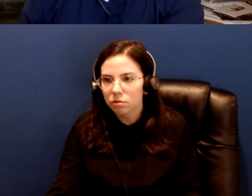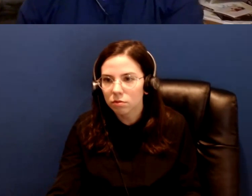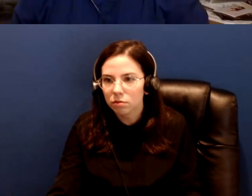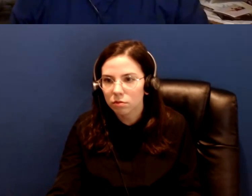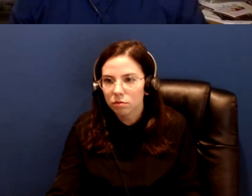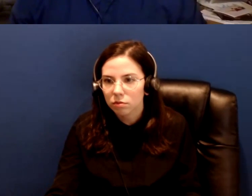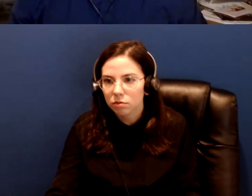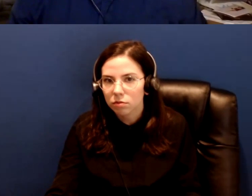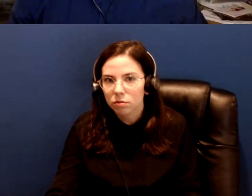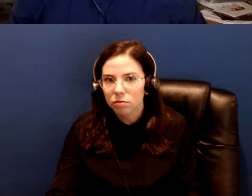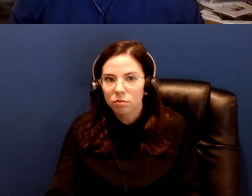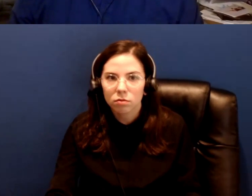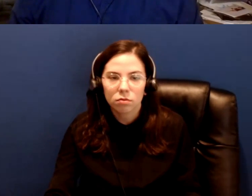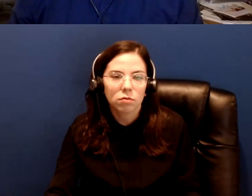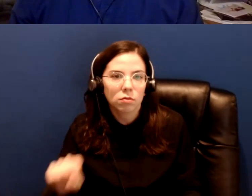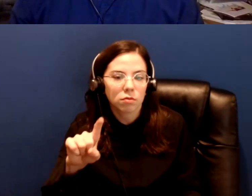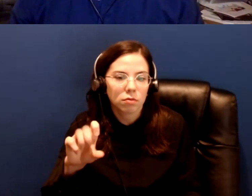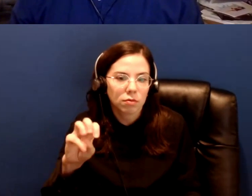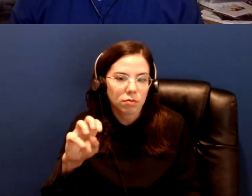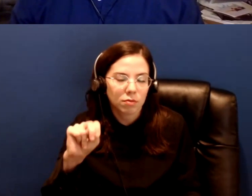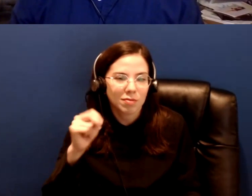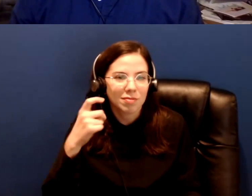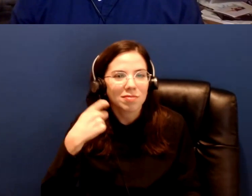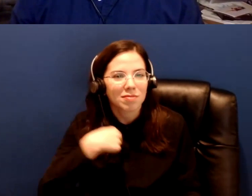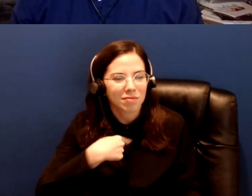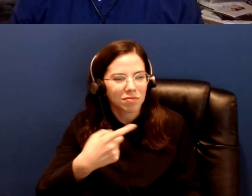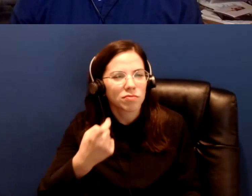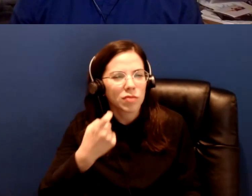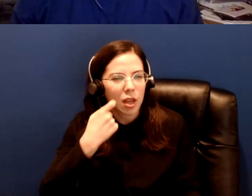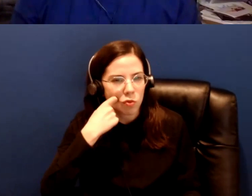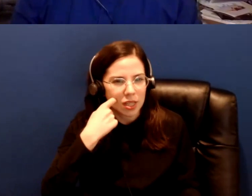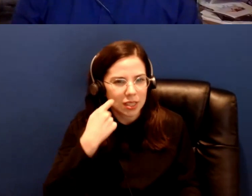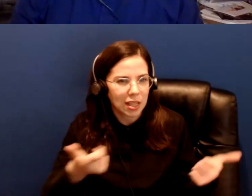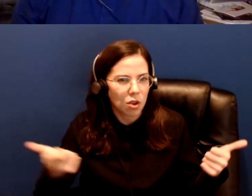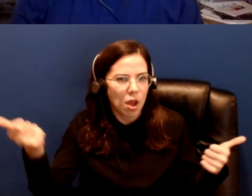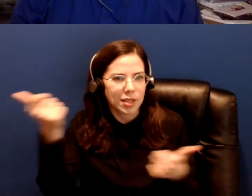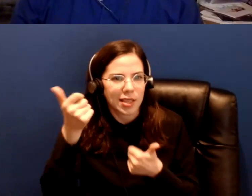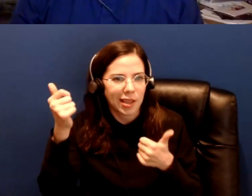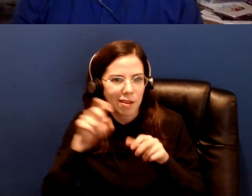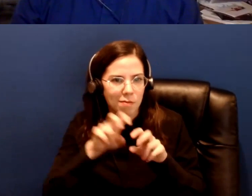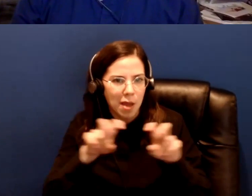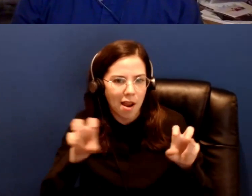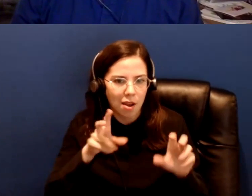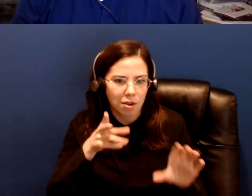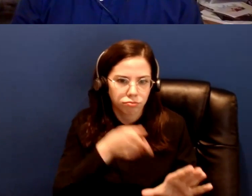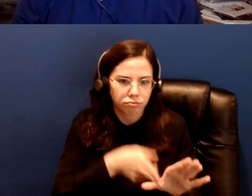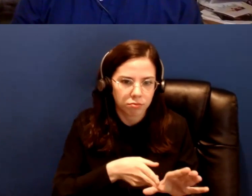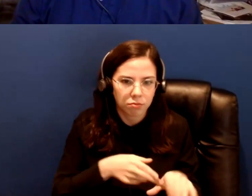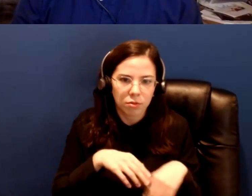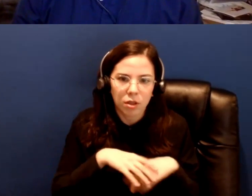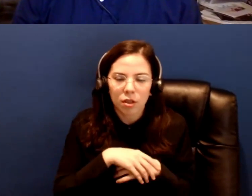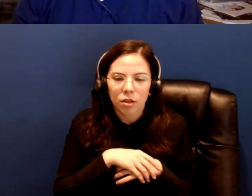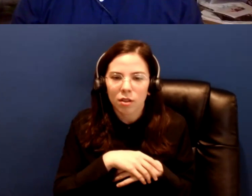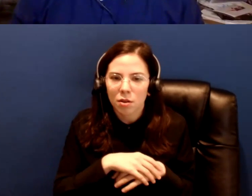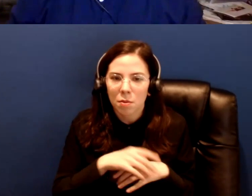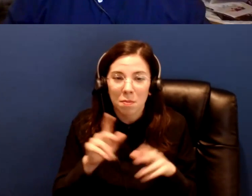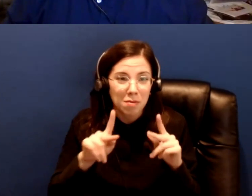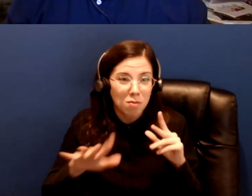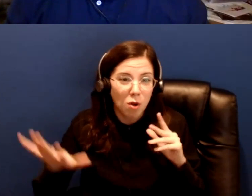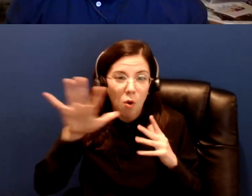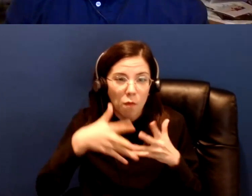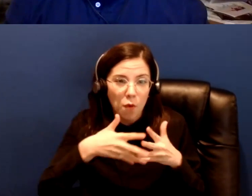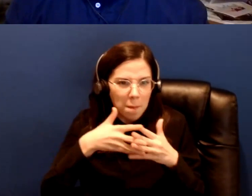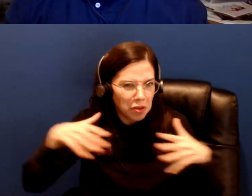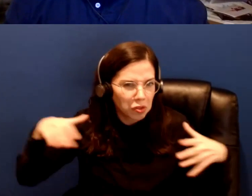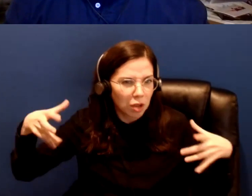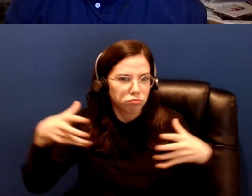recently attended an executive roundtable where arts marketers from across the nation came together. And the common thread there